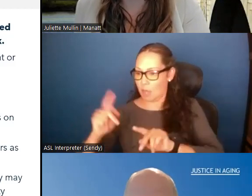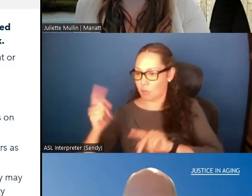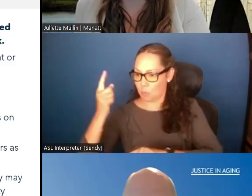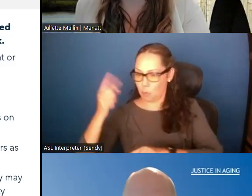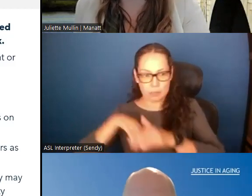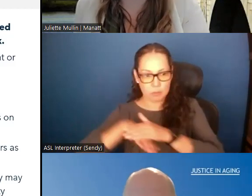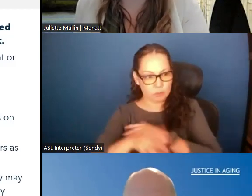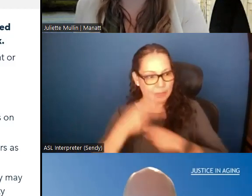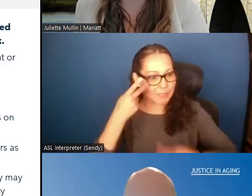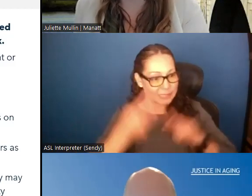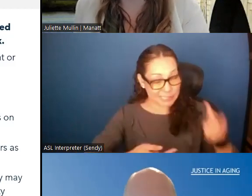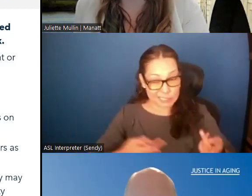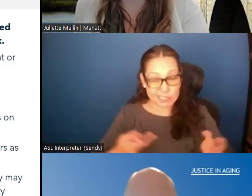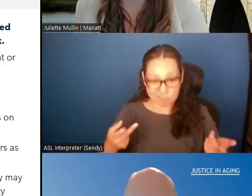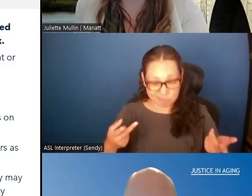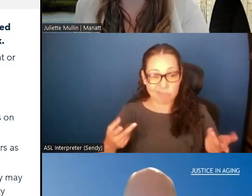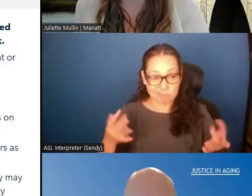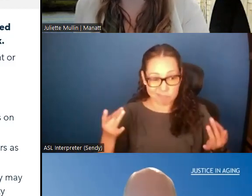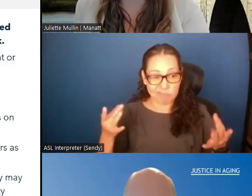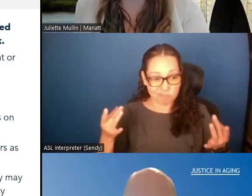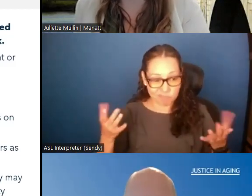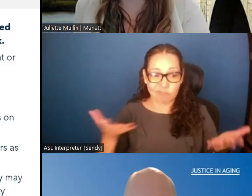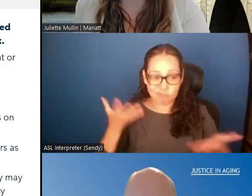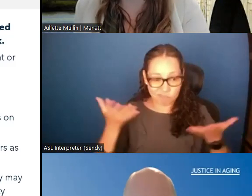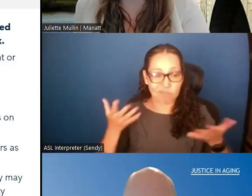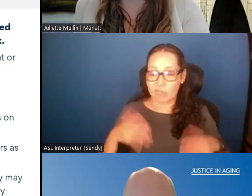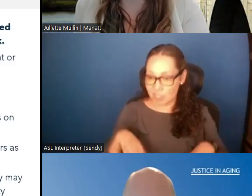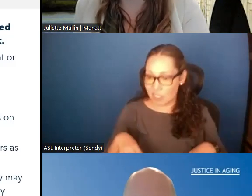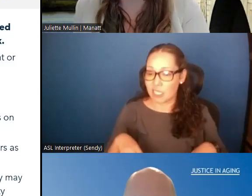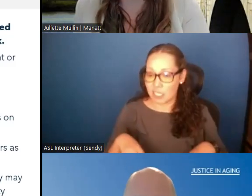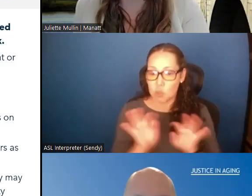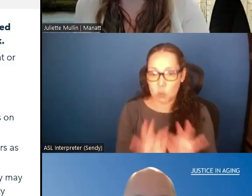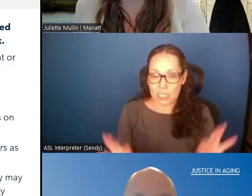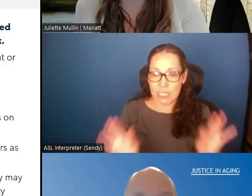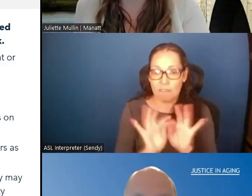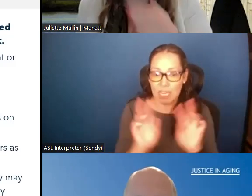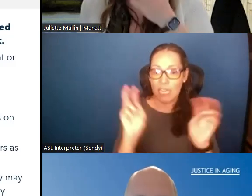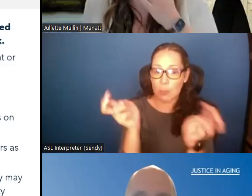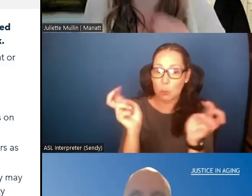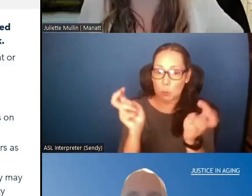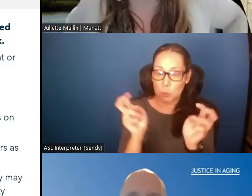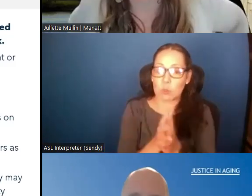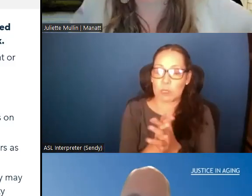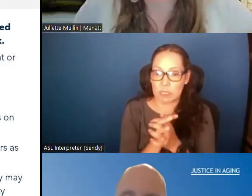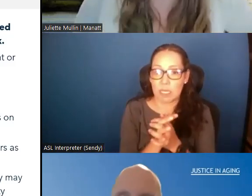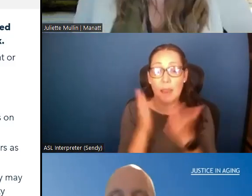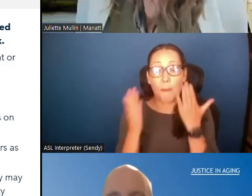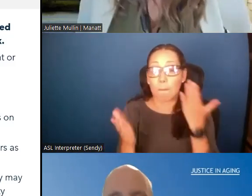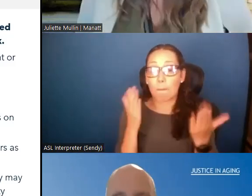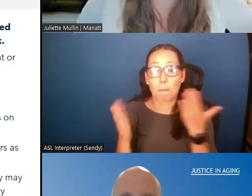visit. So there's some significant issues there, and it may be